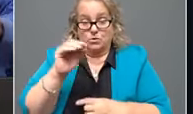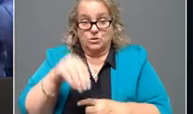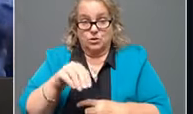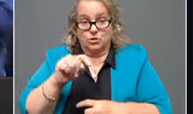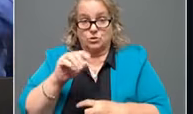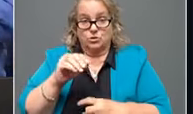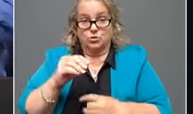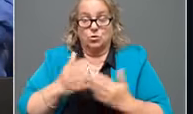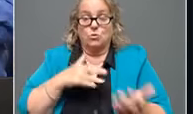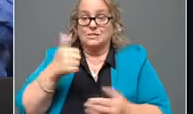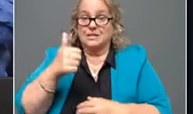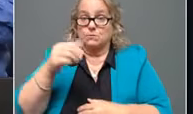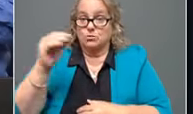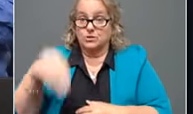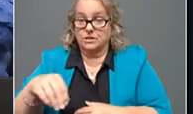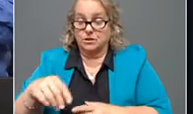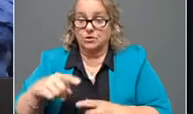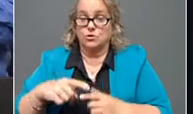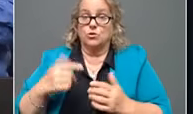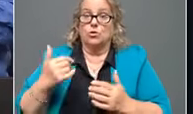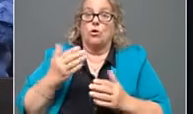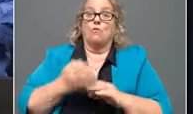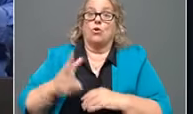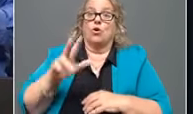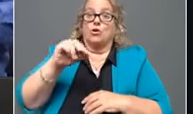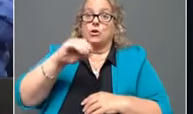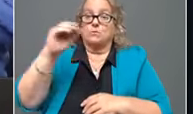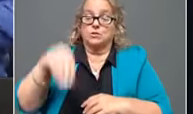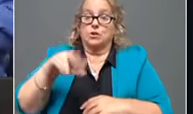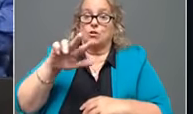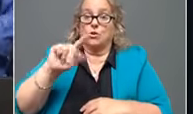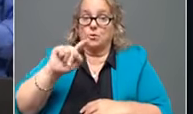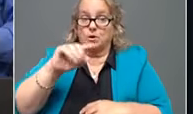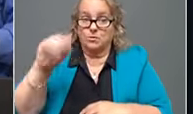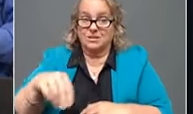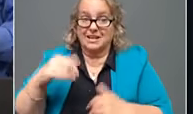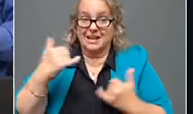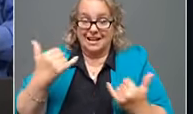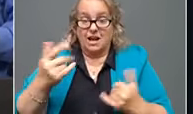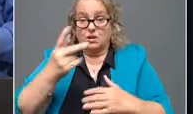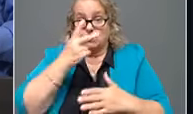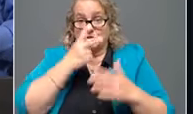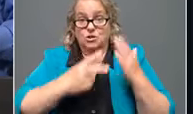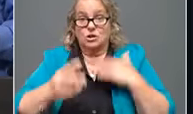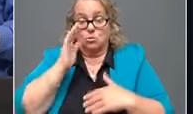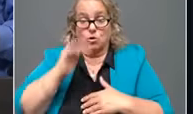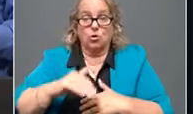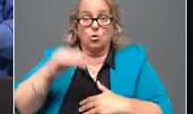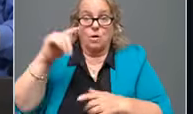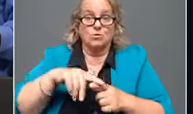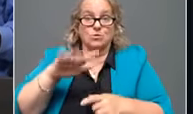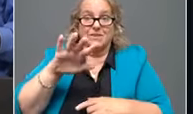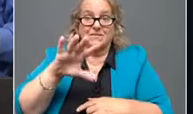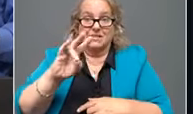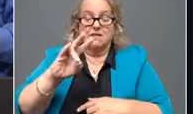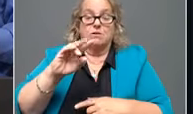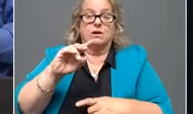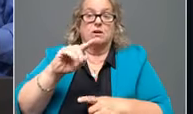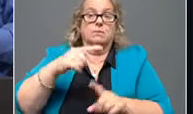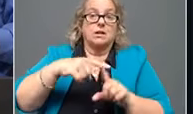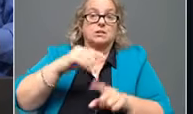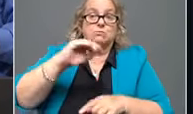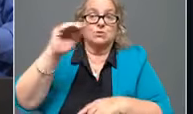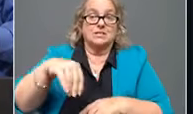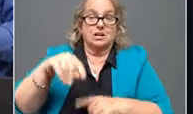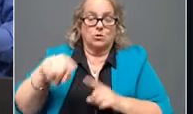10% to a little over 30%, about 31%. And now they're projecting it'll go up to 57+% when they release the most